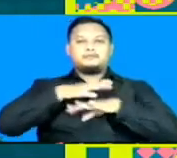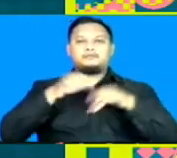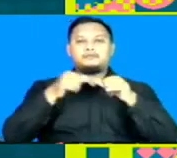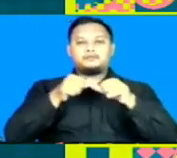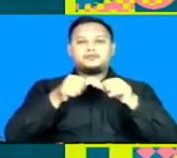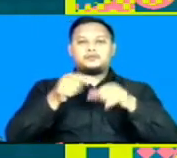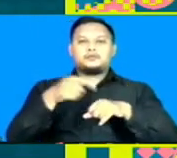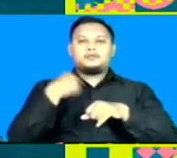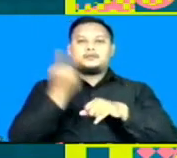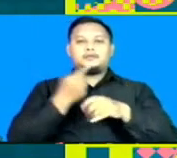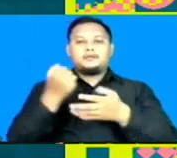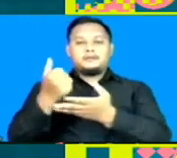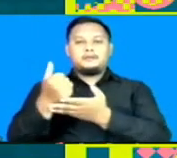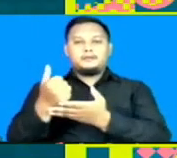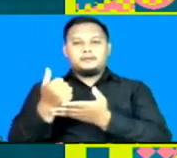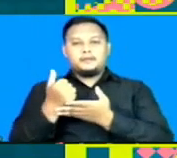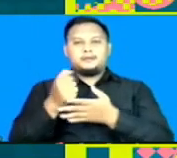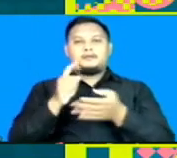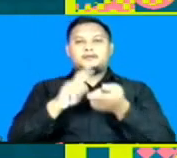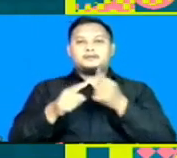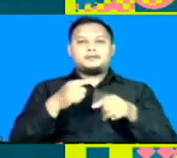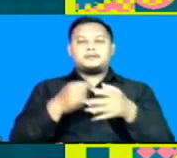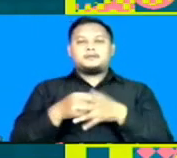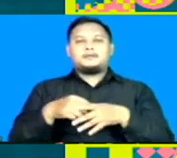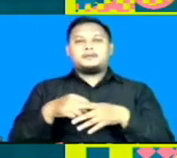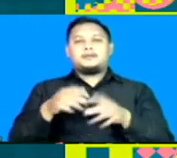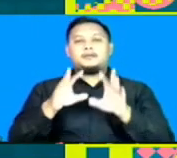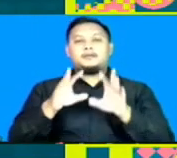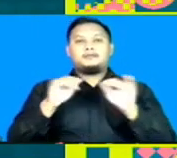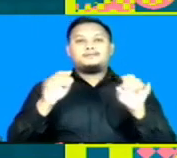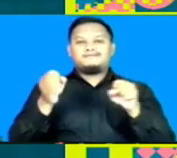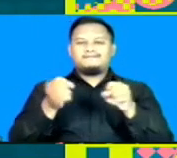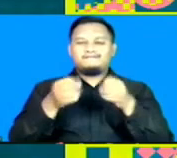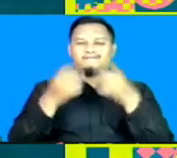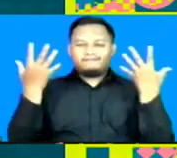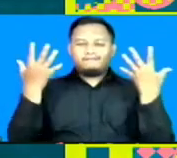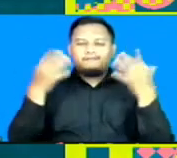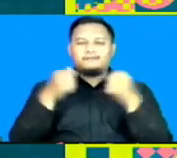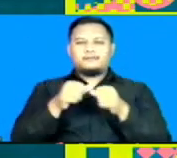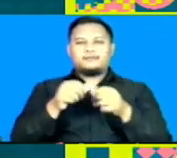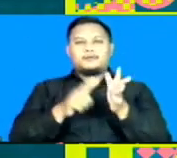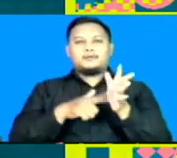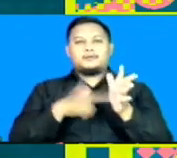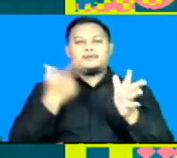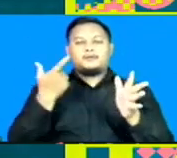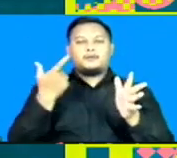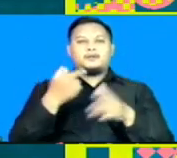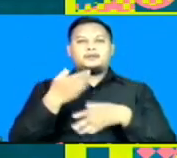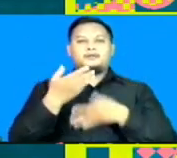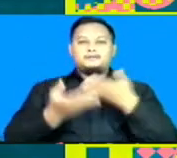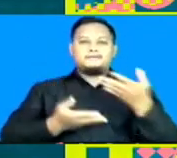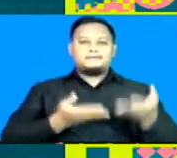lost their jobs and started their business, and we buy their product.